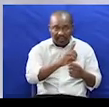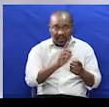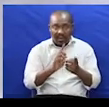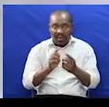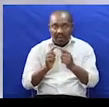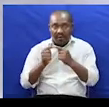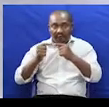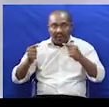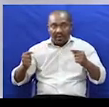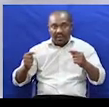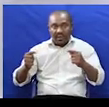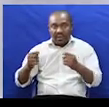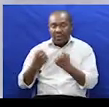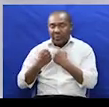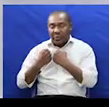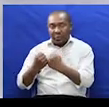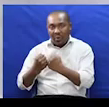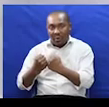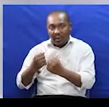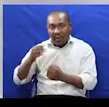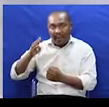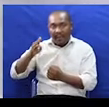versus strong base,